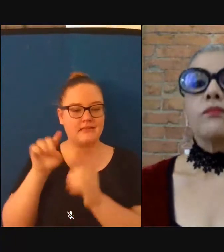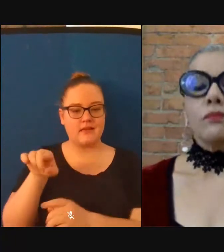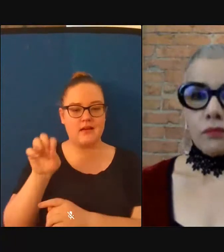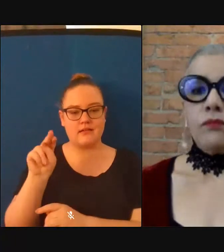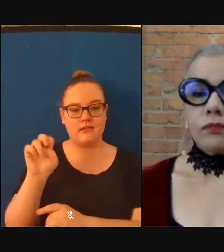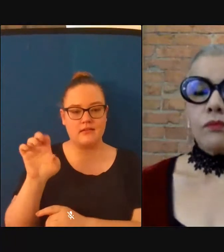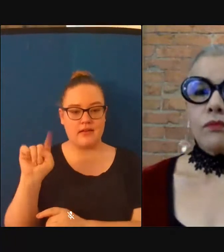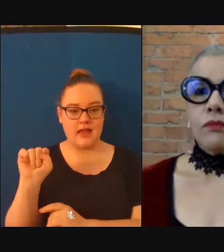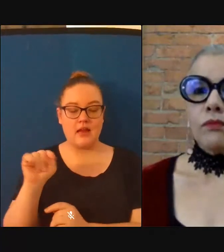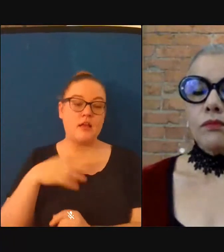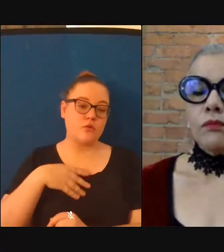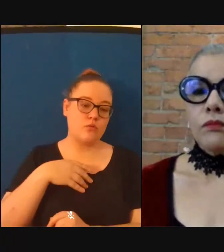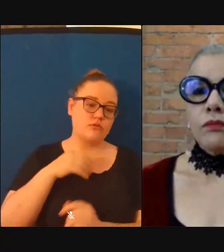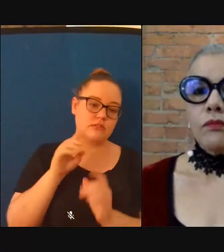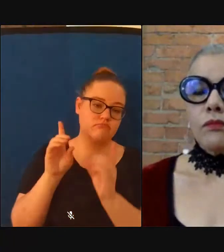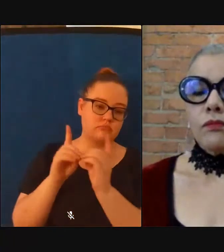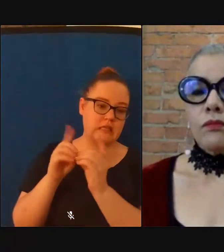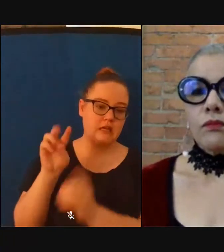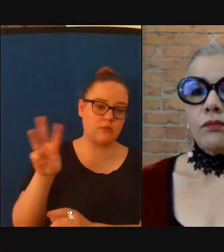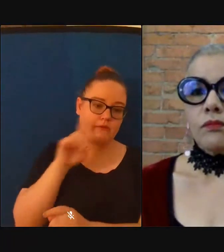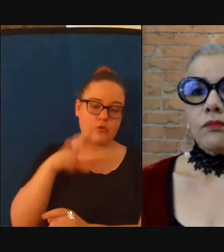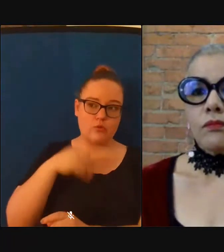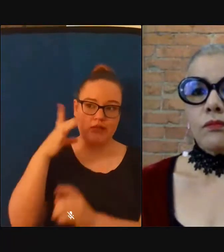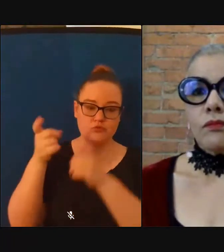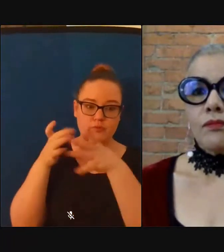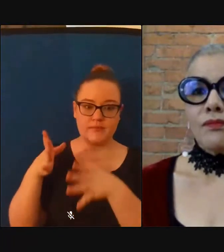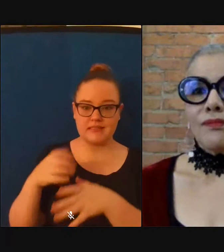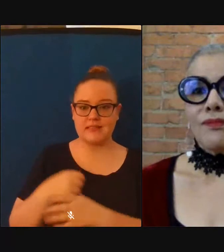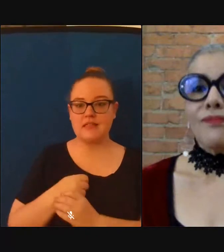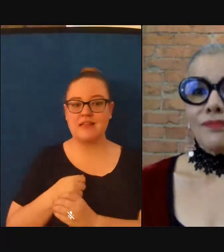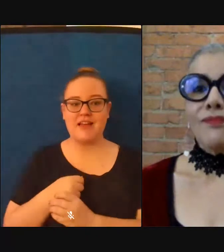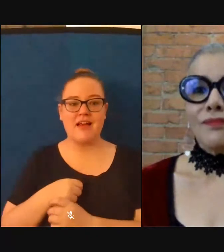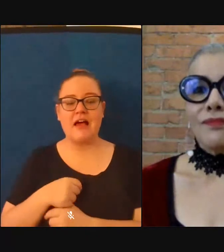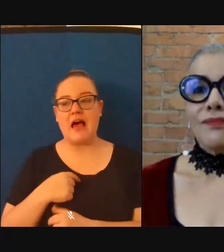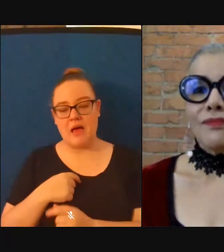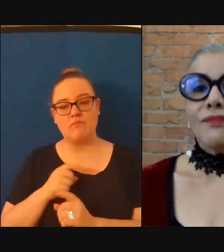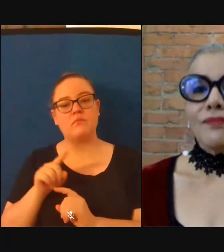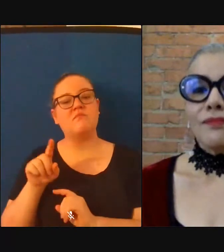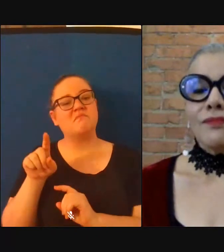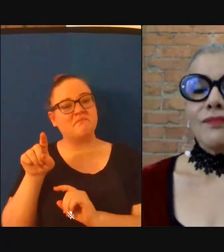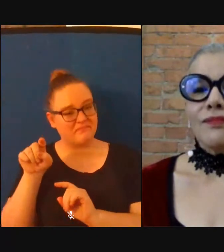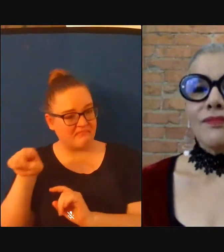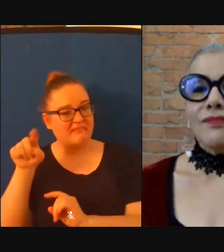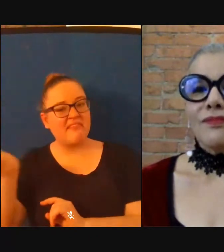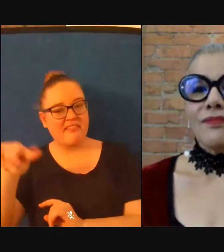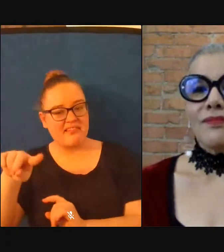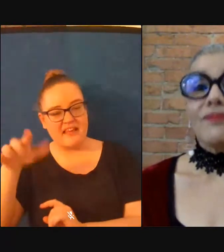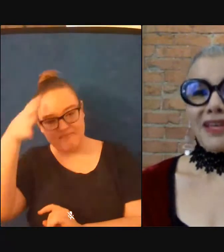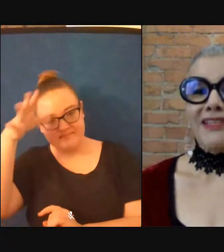site, and got men to write love letters to their ideal white wife, which I print in the